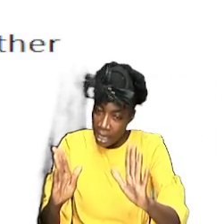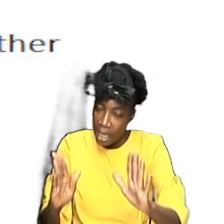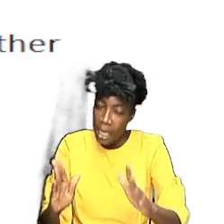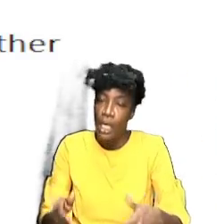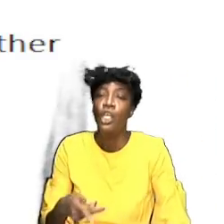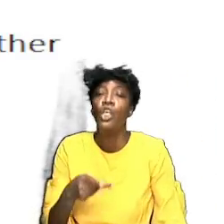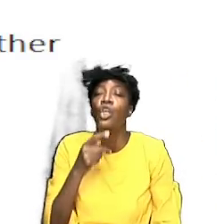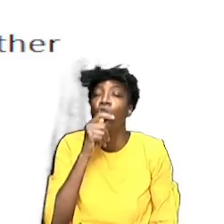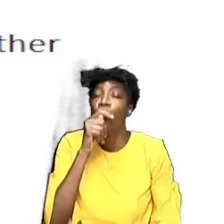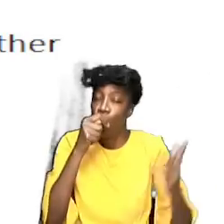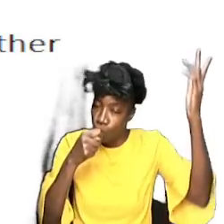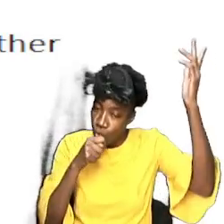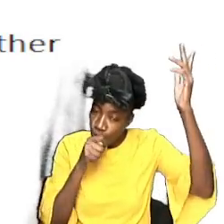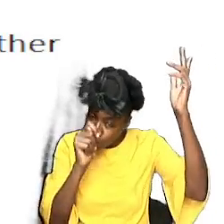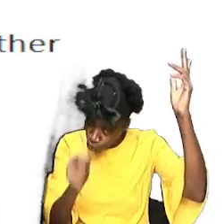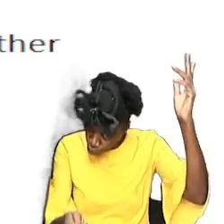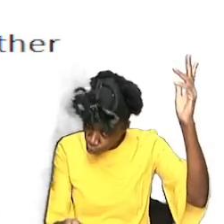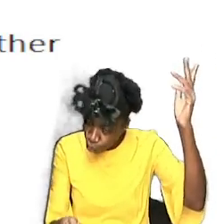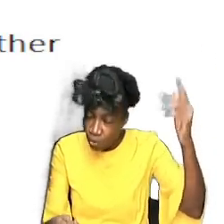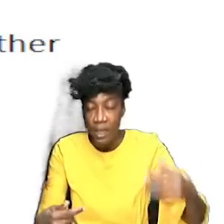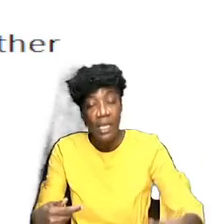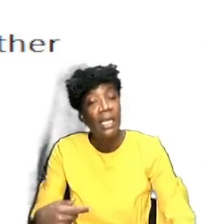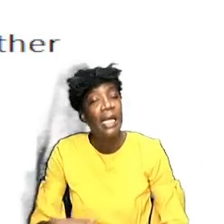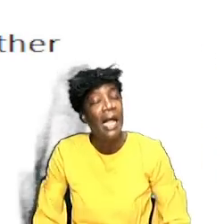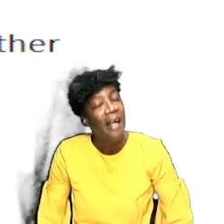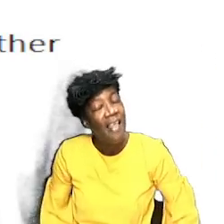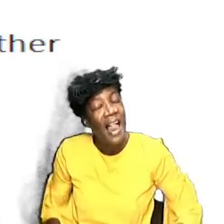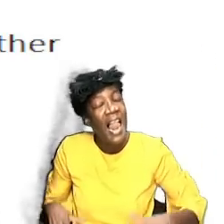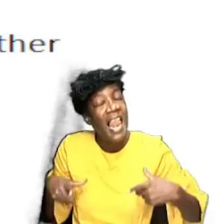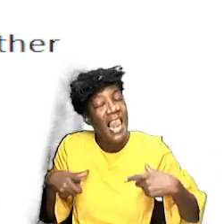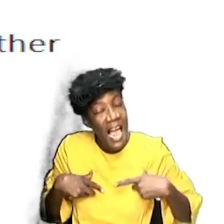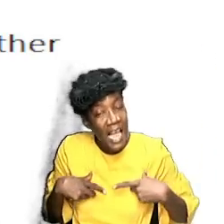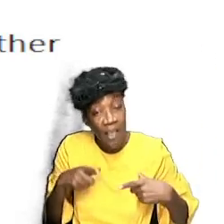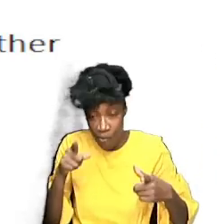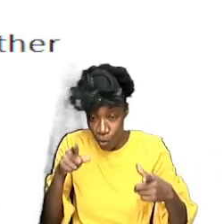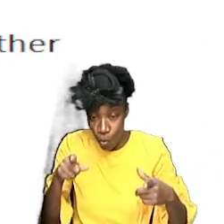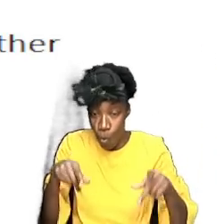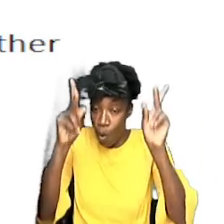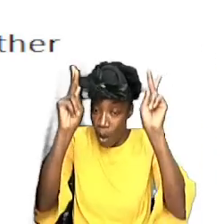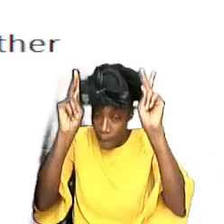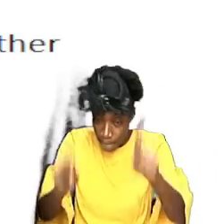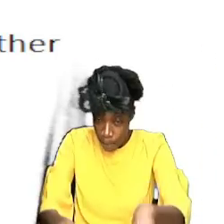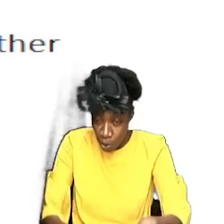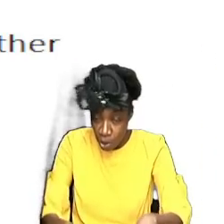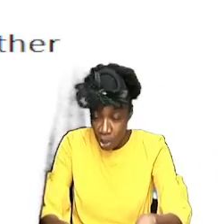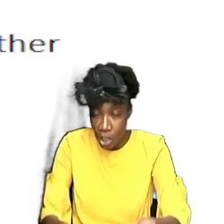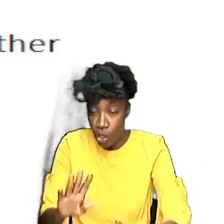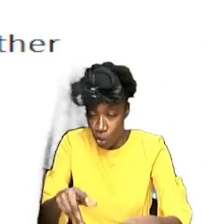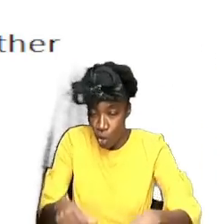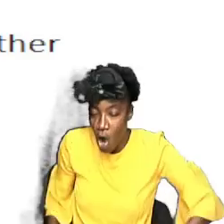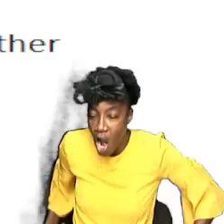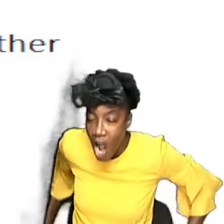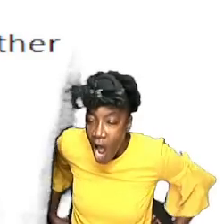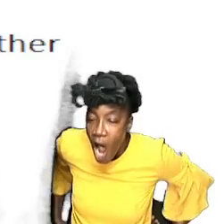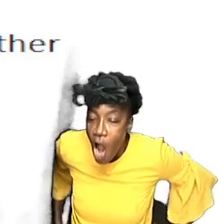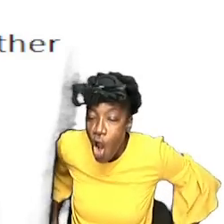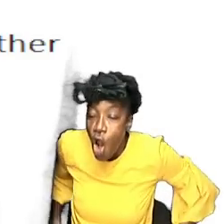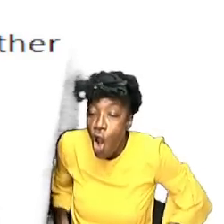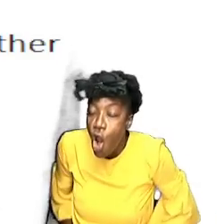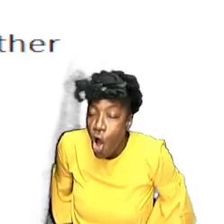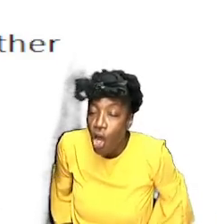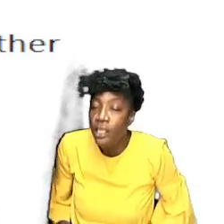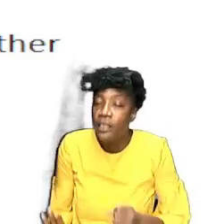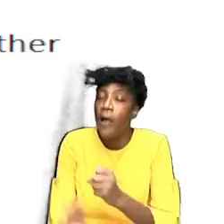truth, and I am the life. When you have put on your loins girded about with truth, which